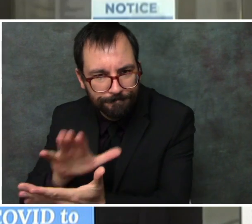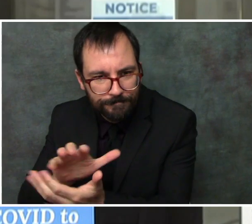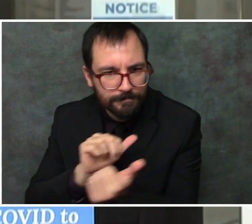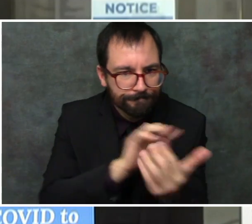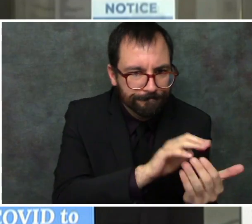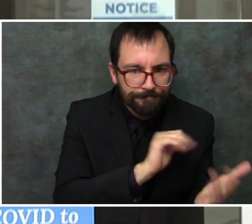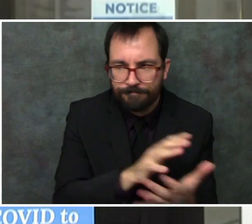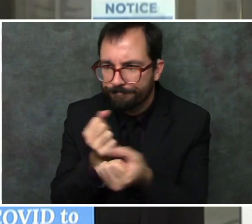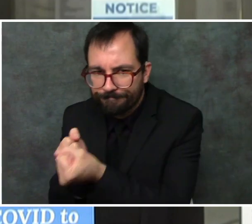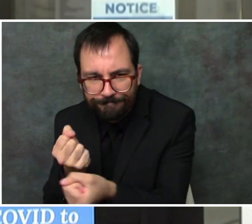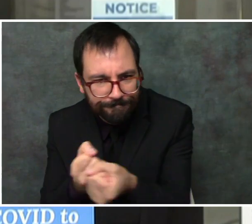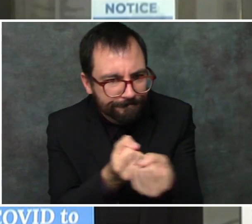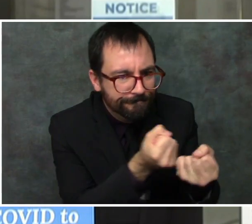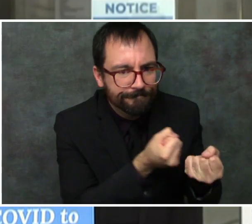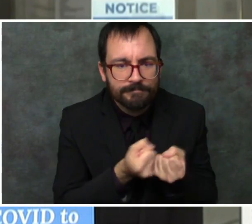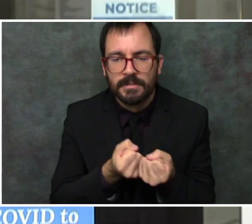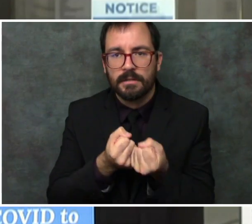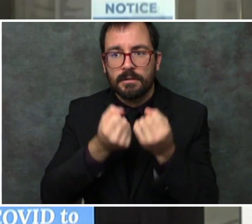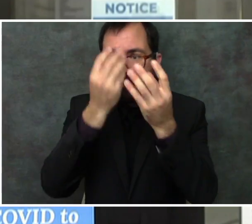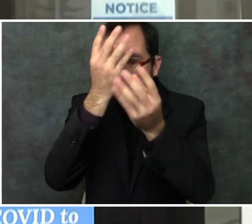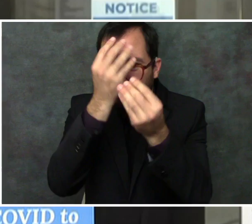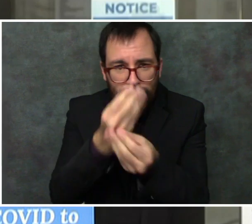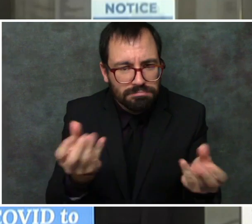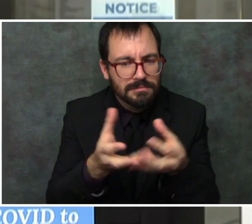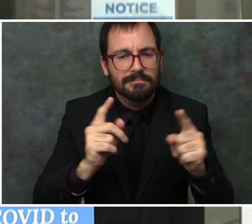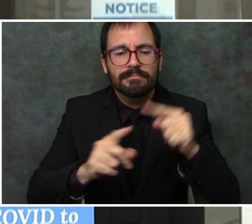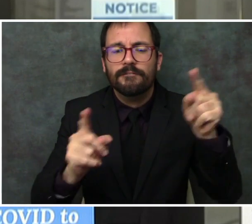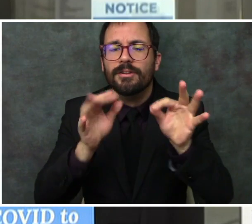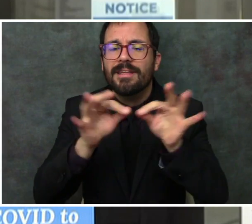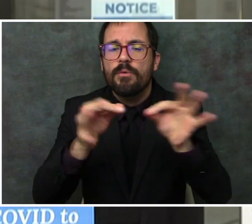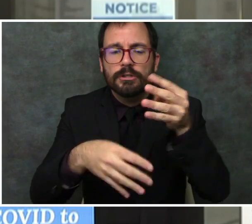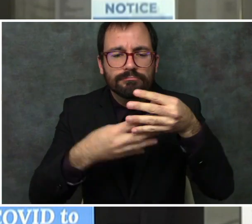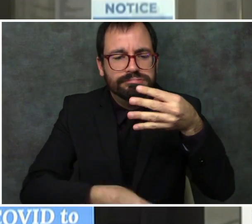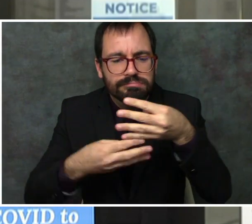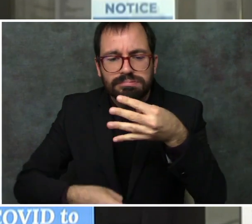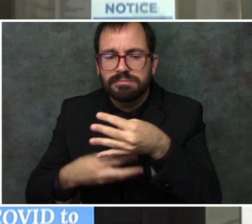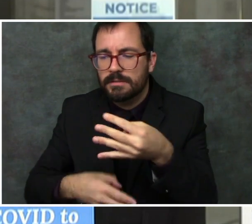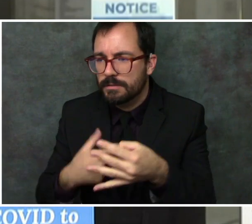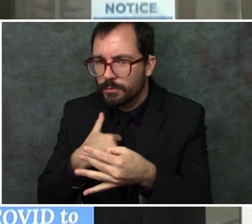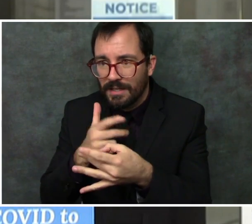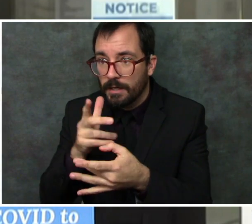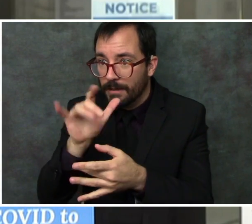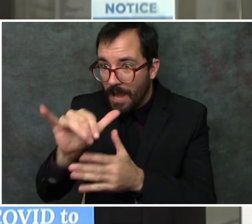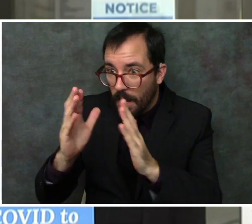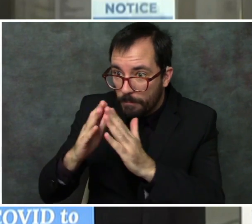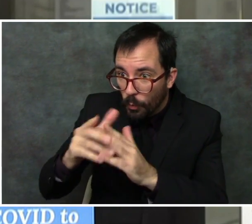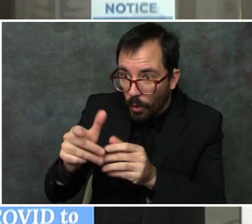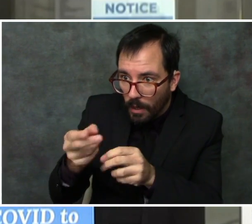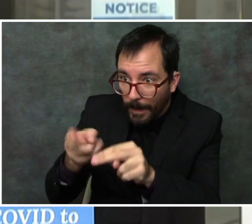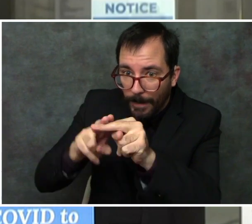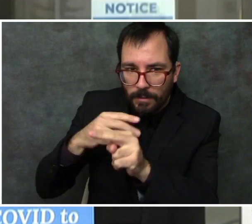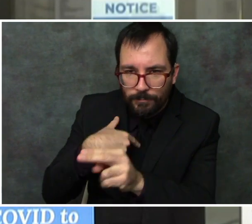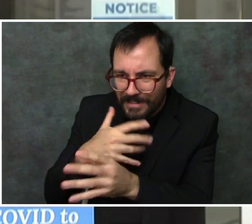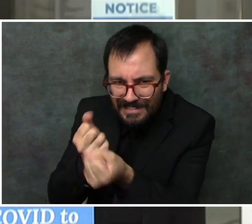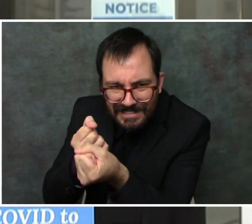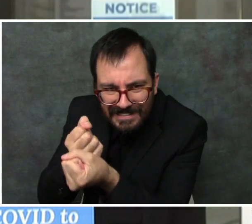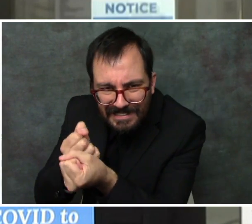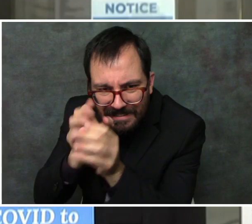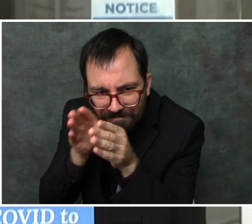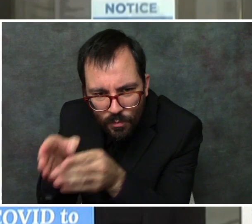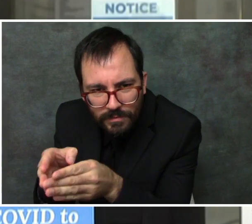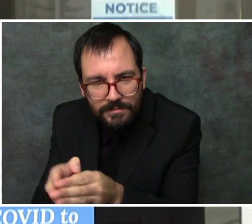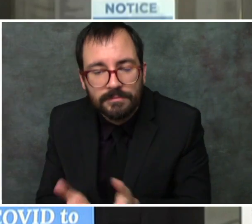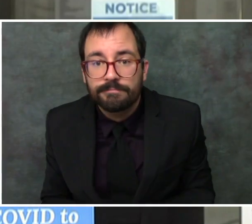with outreach in multiple languages, and with steps to target communities that are seeing the biggest increase. That's been door-to-door